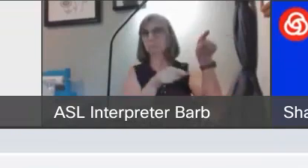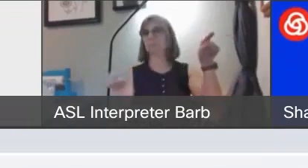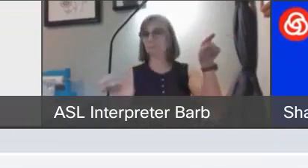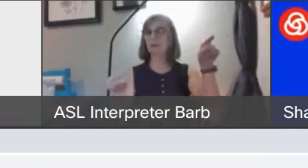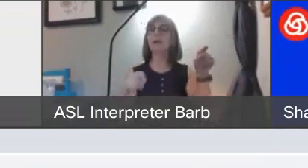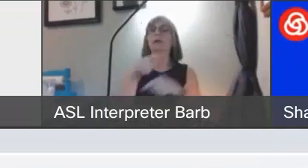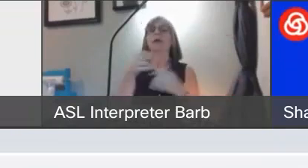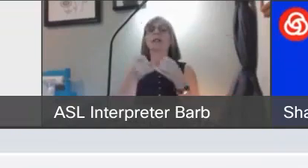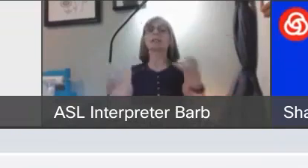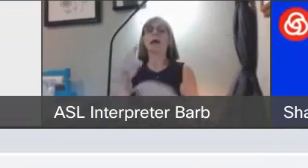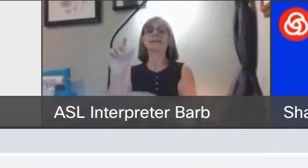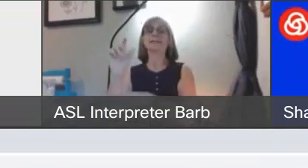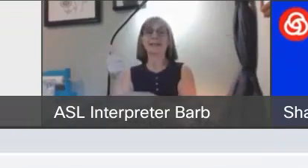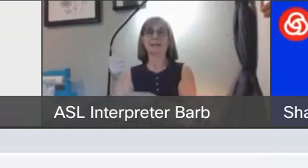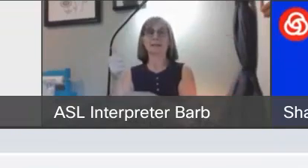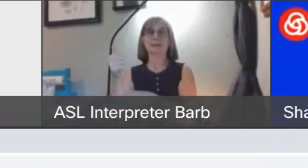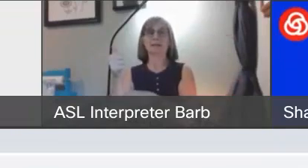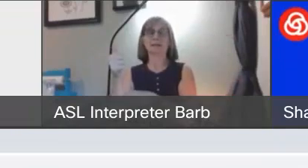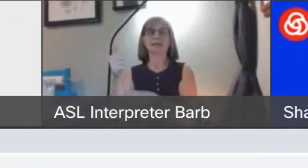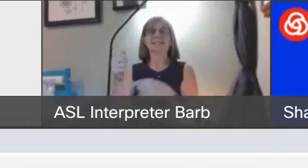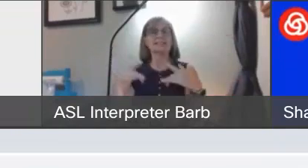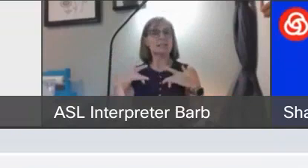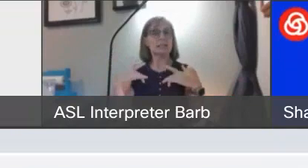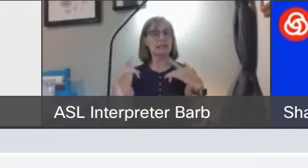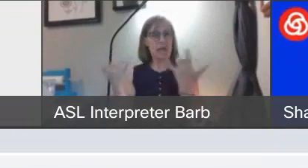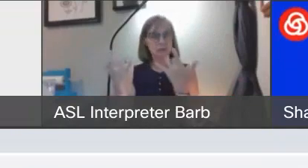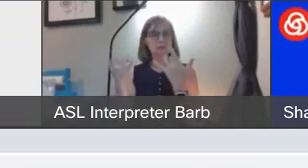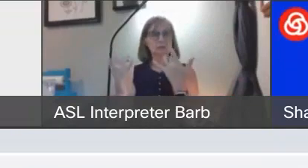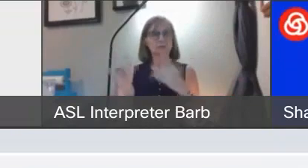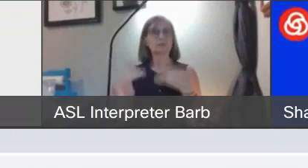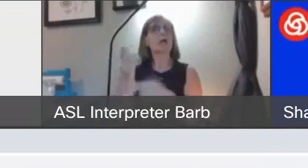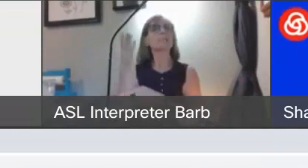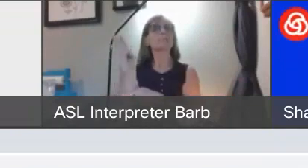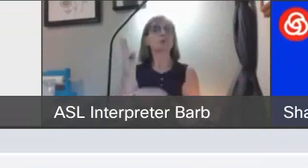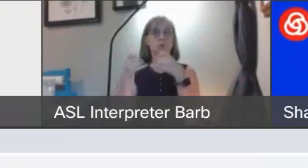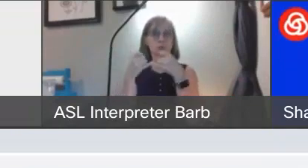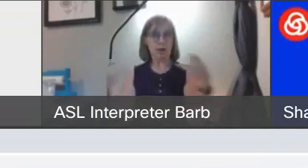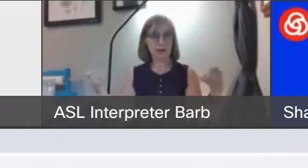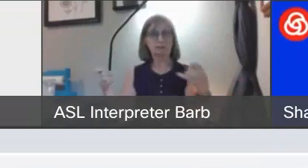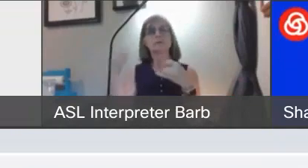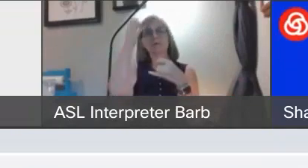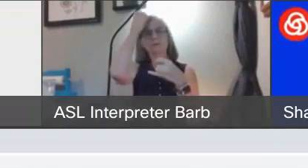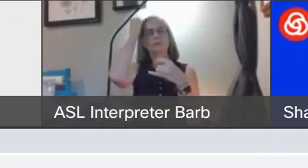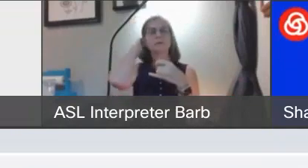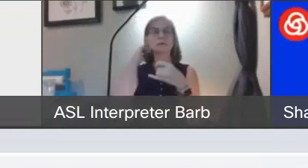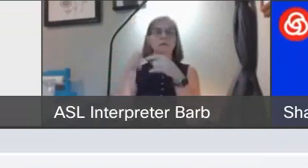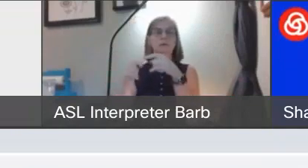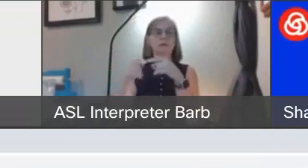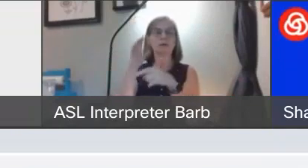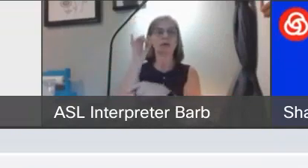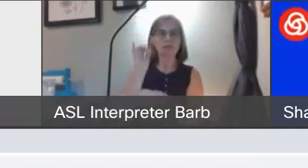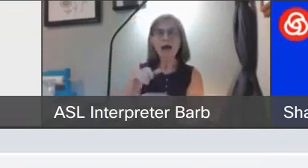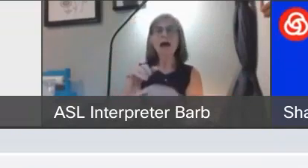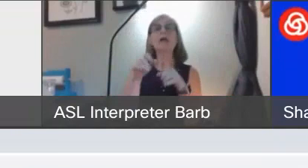route is a dashed blue line, light blue line, and it goes through and cuts through Ladd's Addition on Ladd Avenue in both directions,